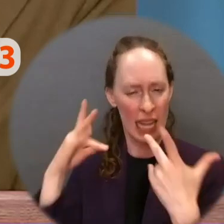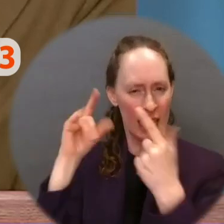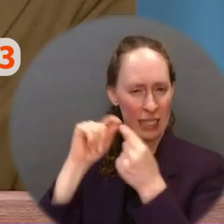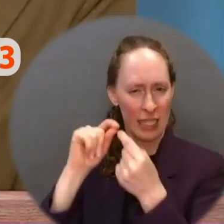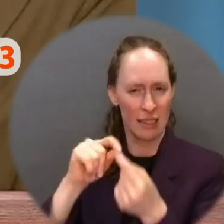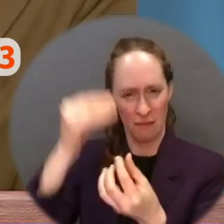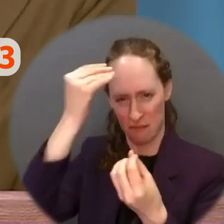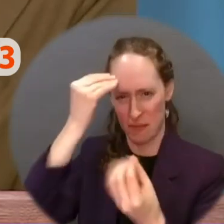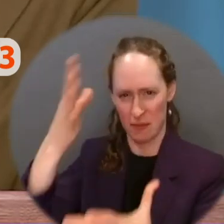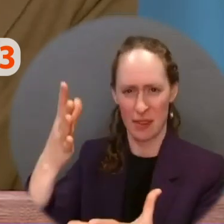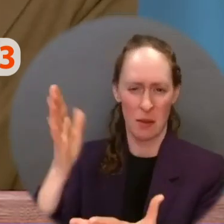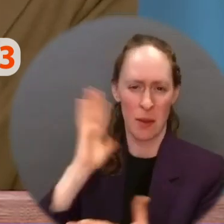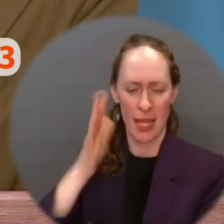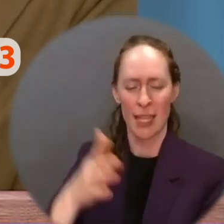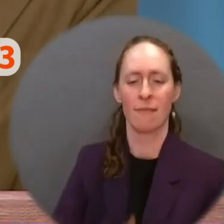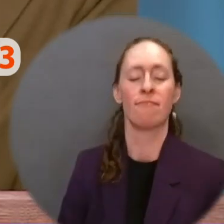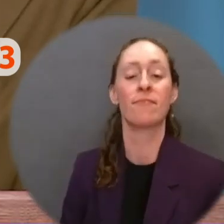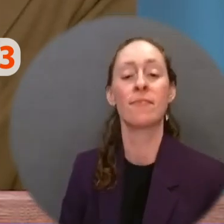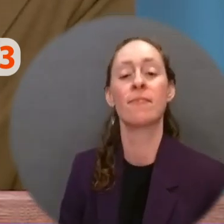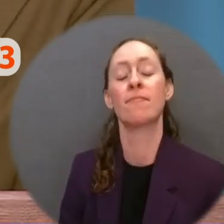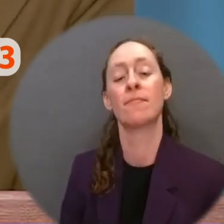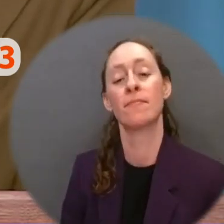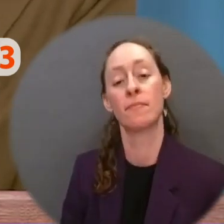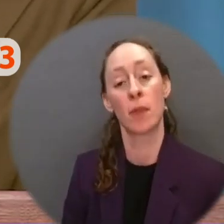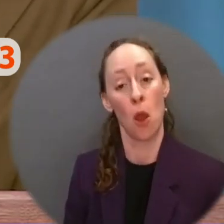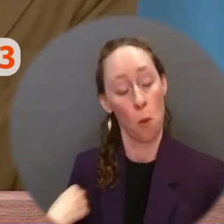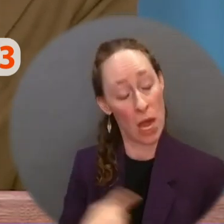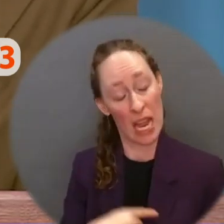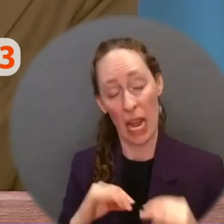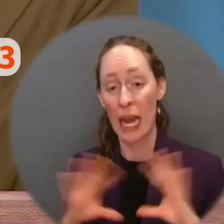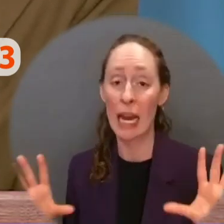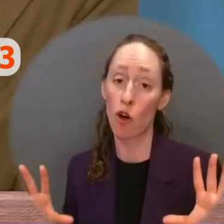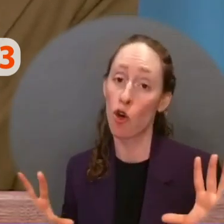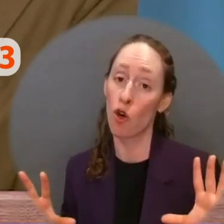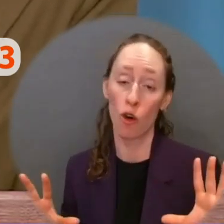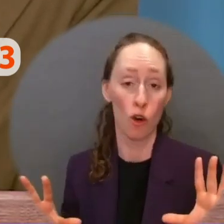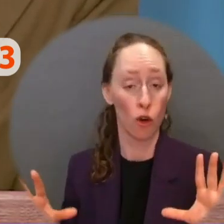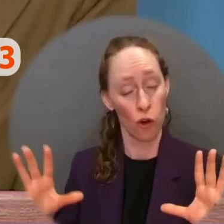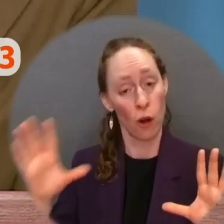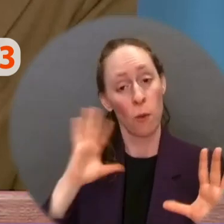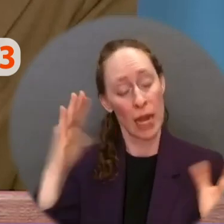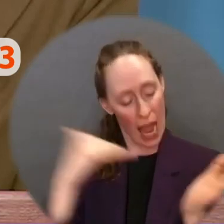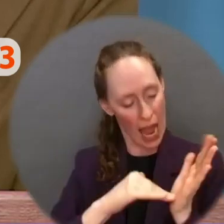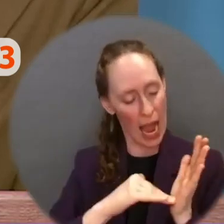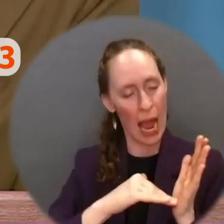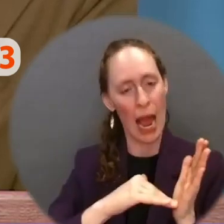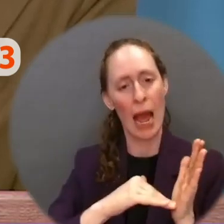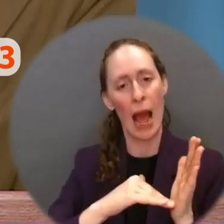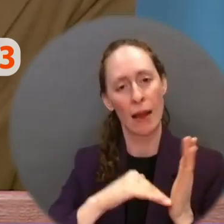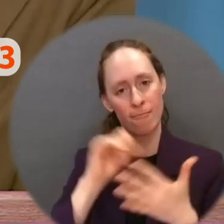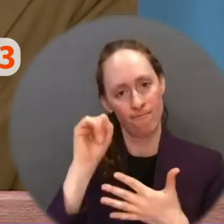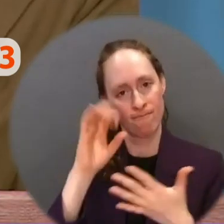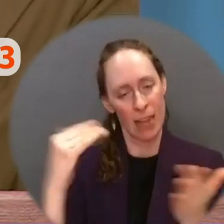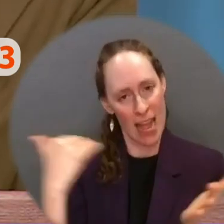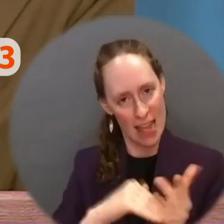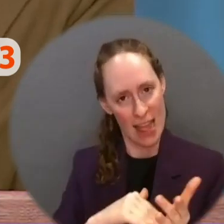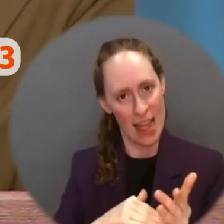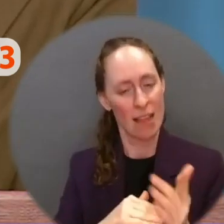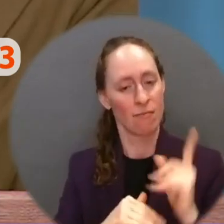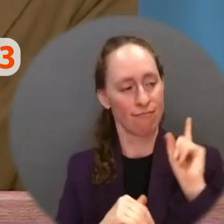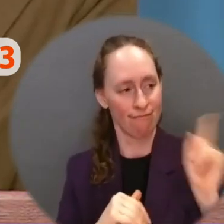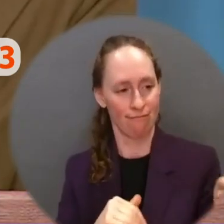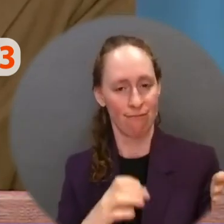The president, we've been very clear. And he's going to make it clear. It's Congress's constitutional duty to